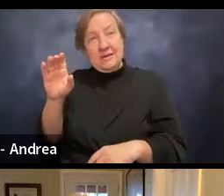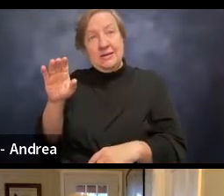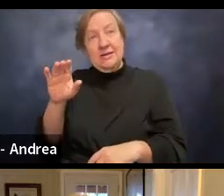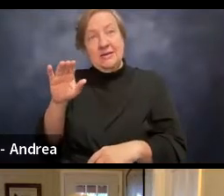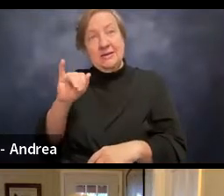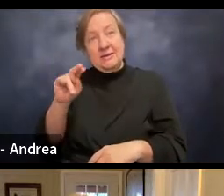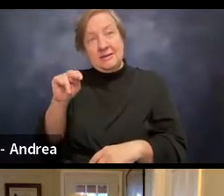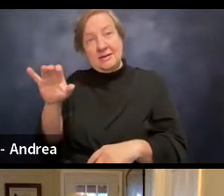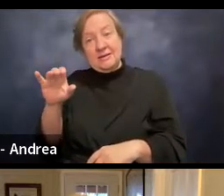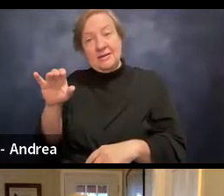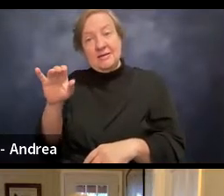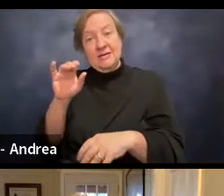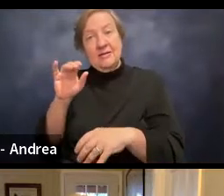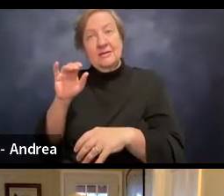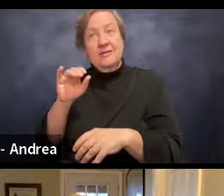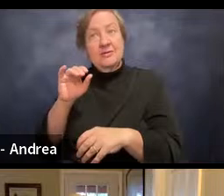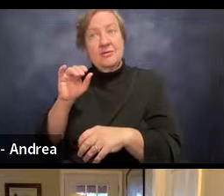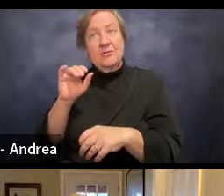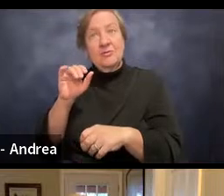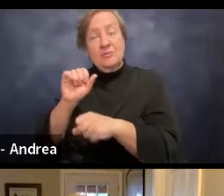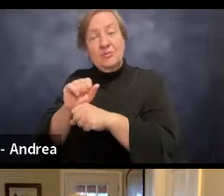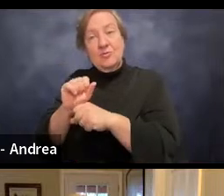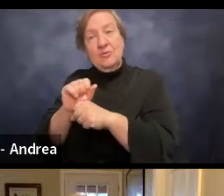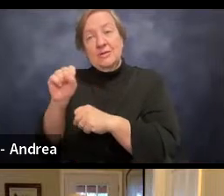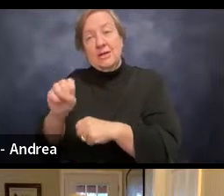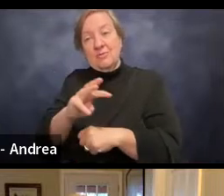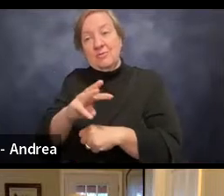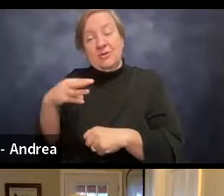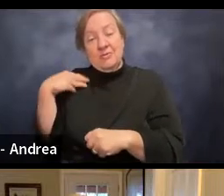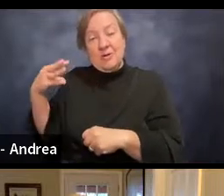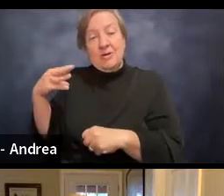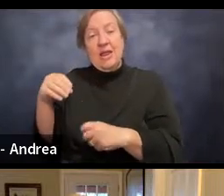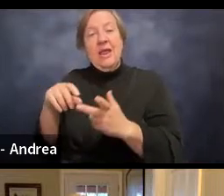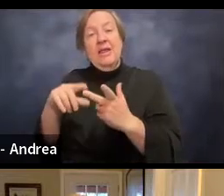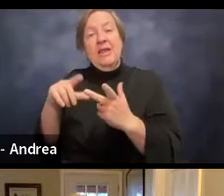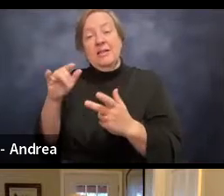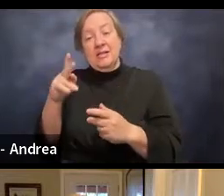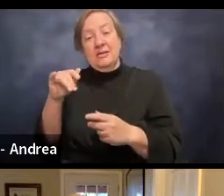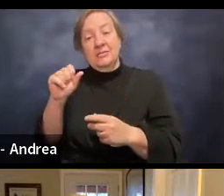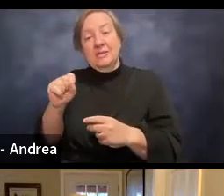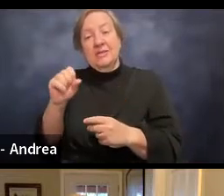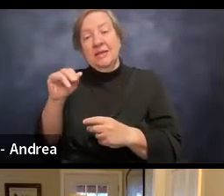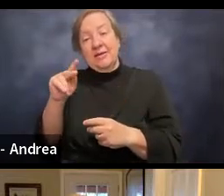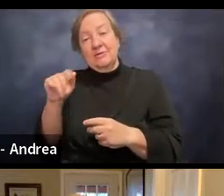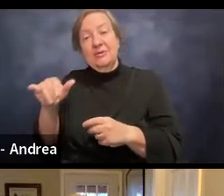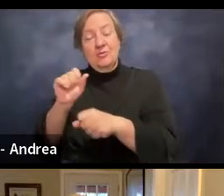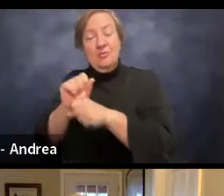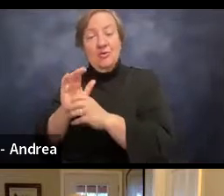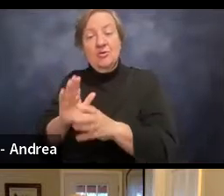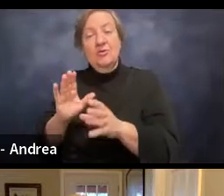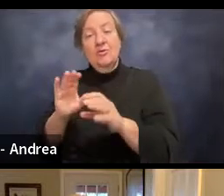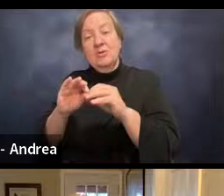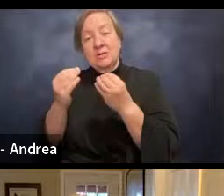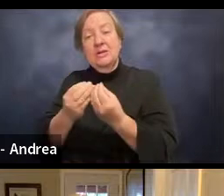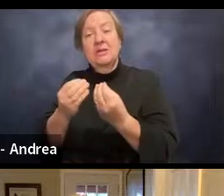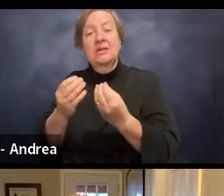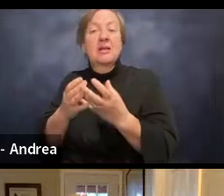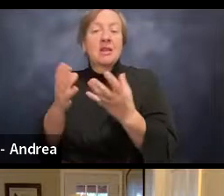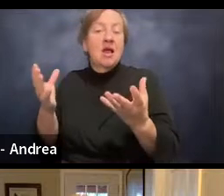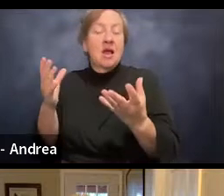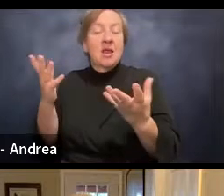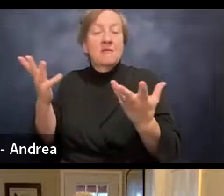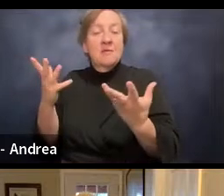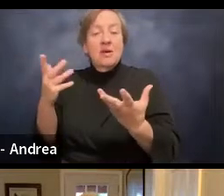Workforce of Southwest Washington, as well as Clackamas County Workforce Organization. And so much of the fodder that you